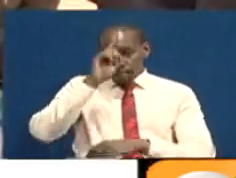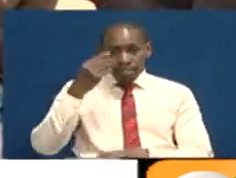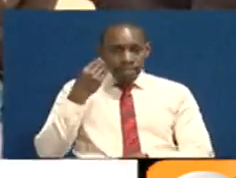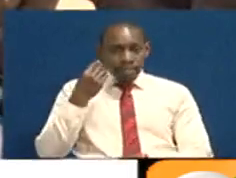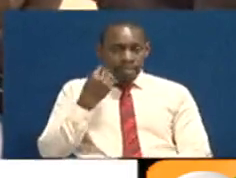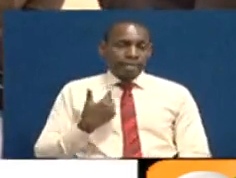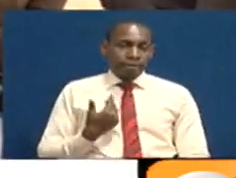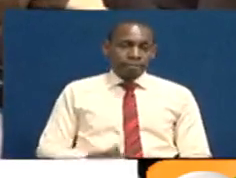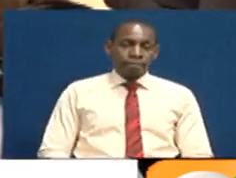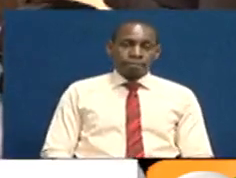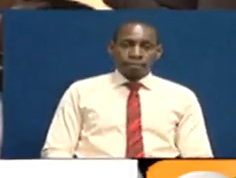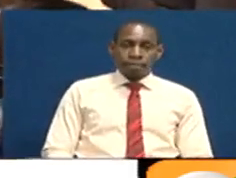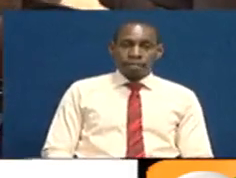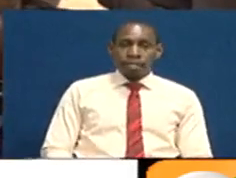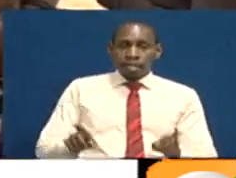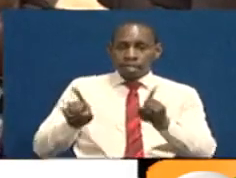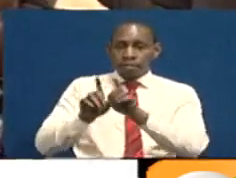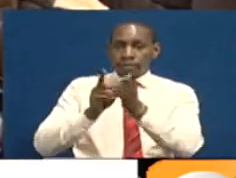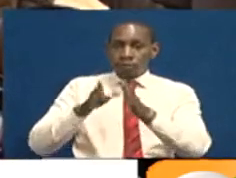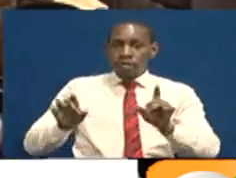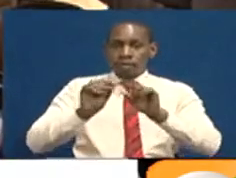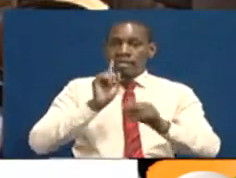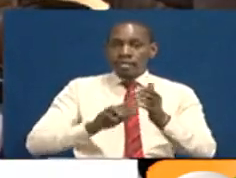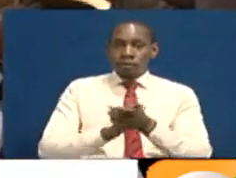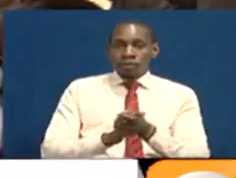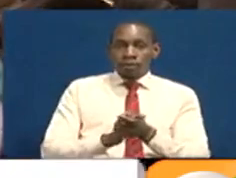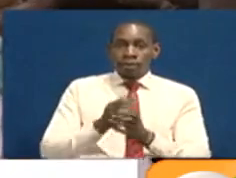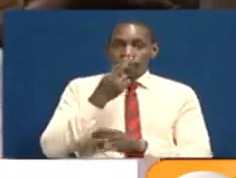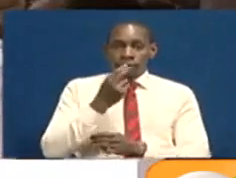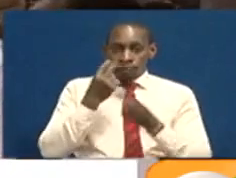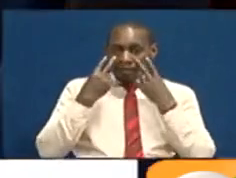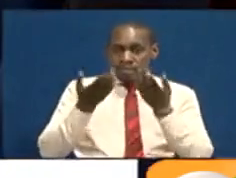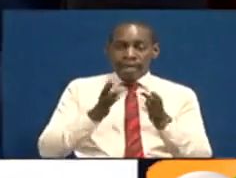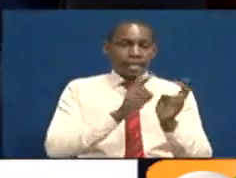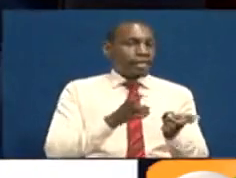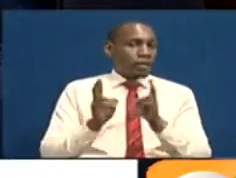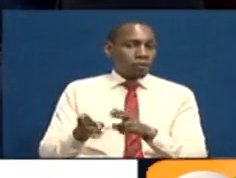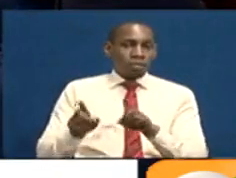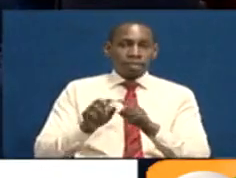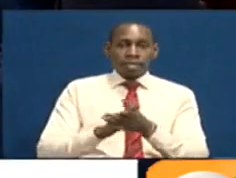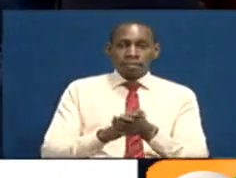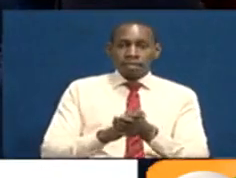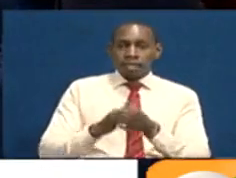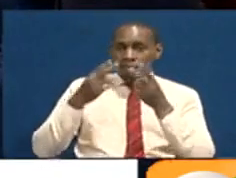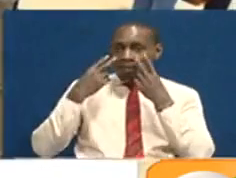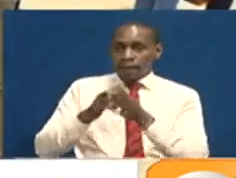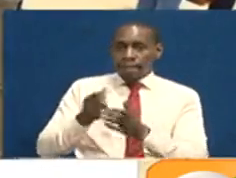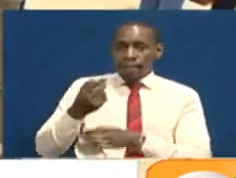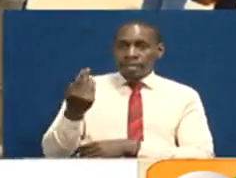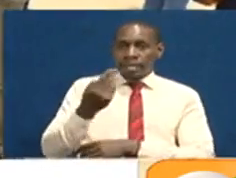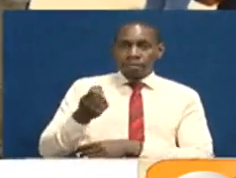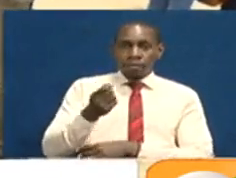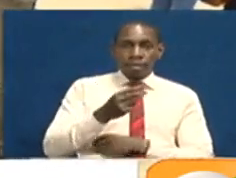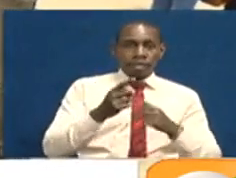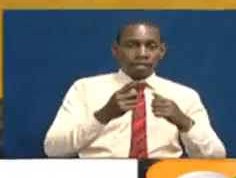sick. Daktari Kalebi akisema homa inayoshuhudiwa nchini ni ile ya kawaida inayoshuhudiwa kutoka mwezi Aprili